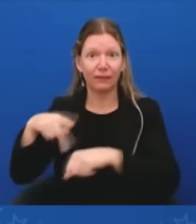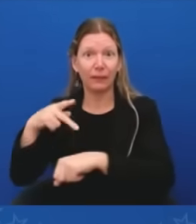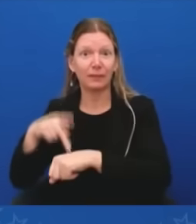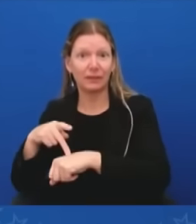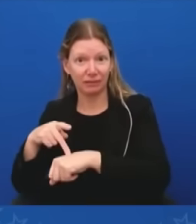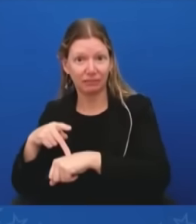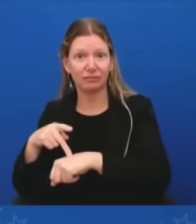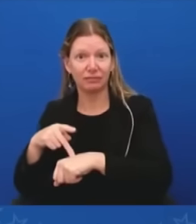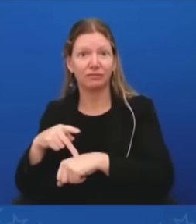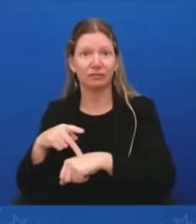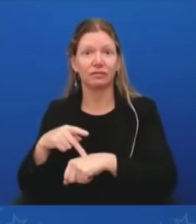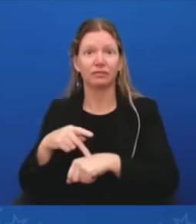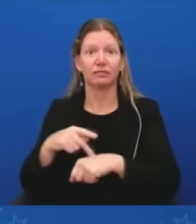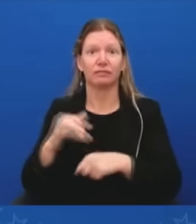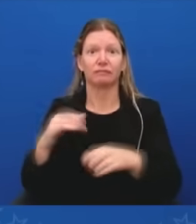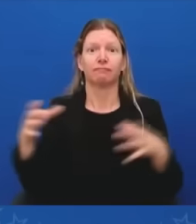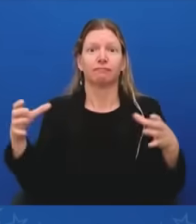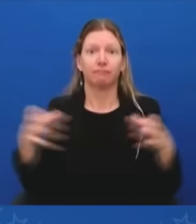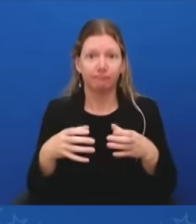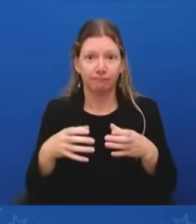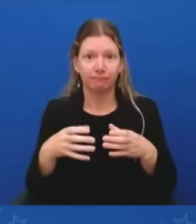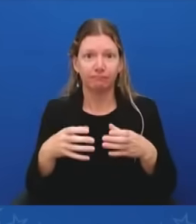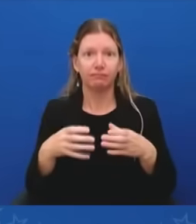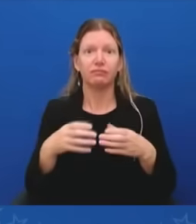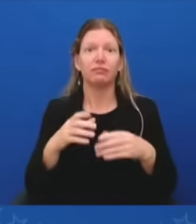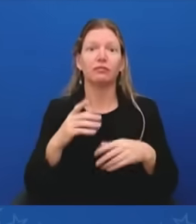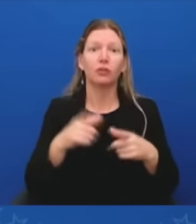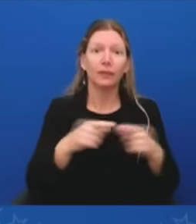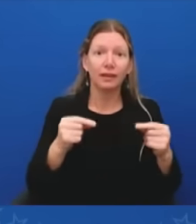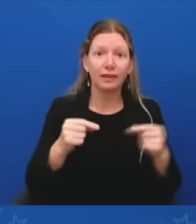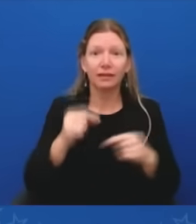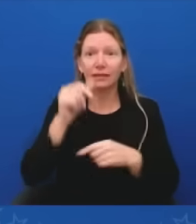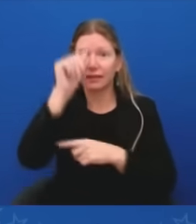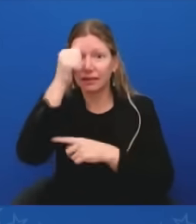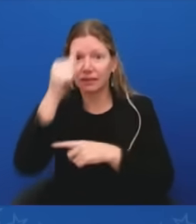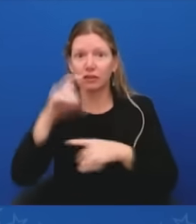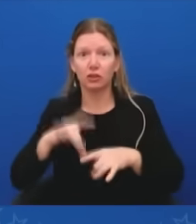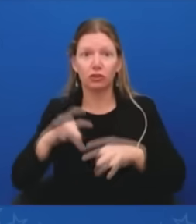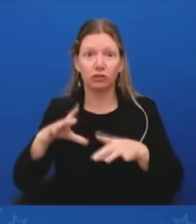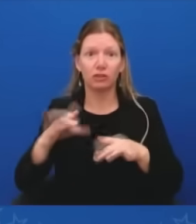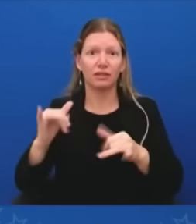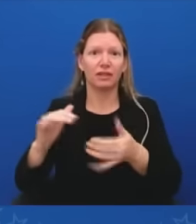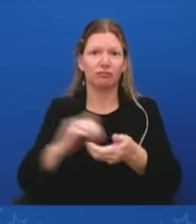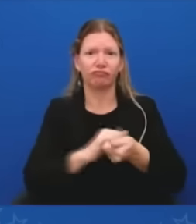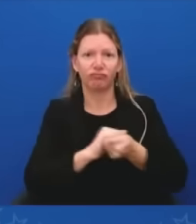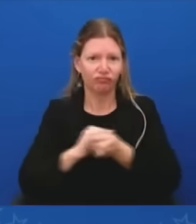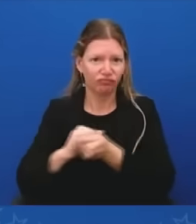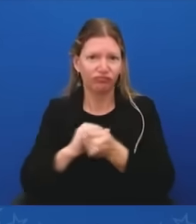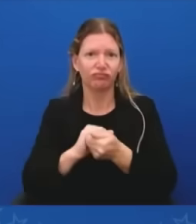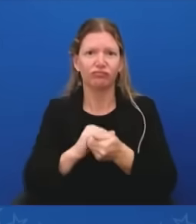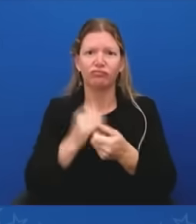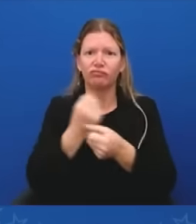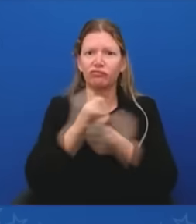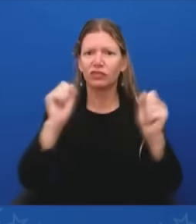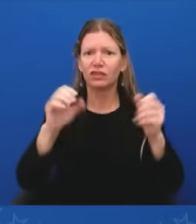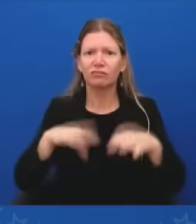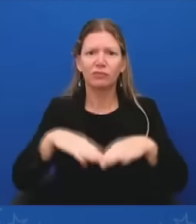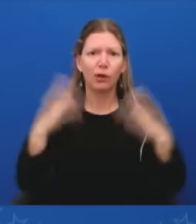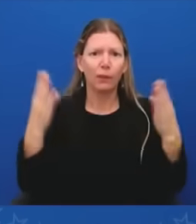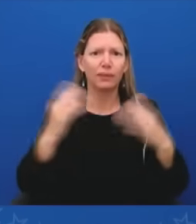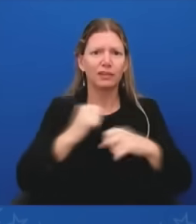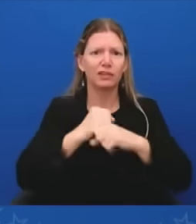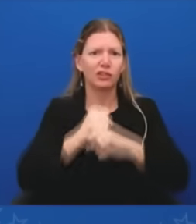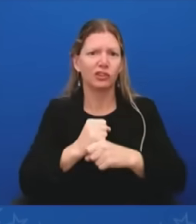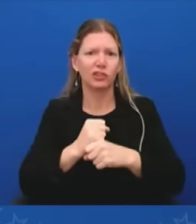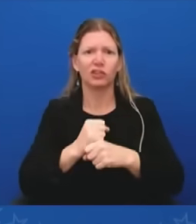and Australia to advance free, open, secure, and prosperous Indo-Pacific. We're standing up for peace and